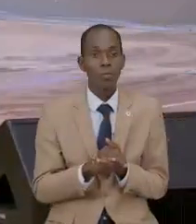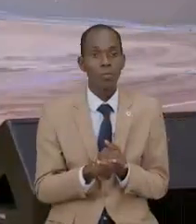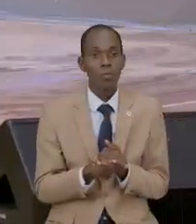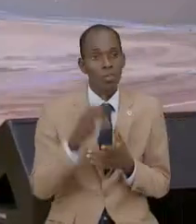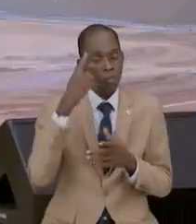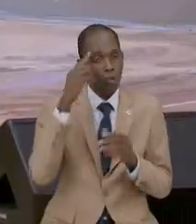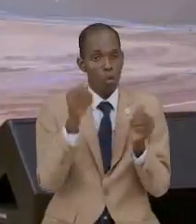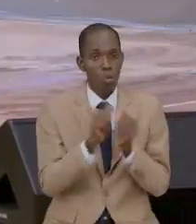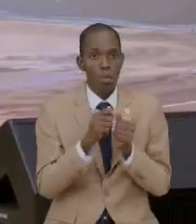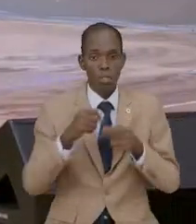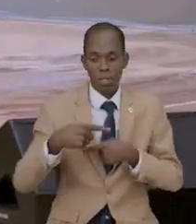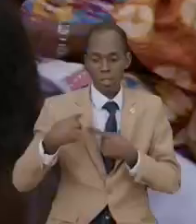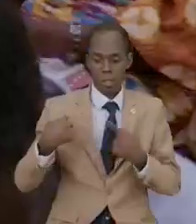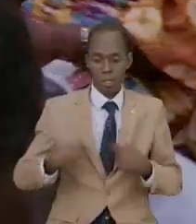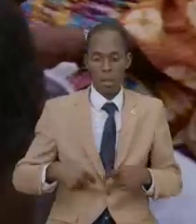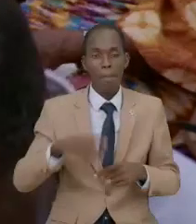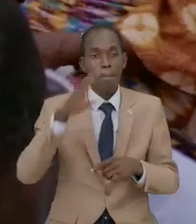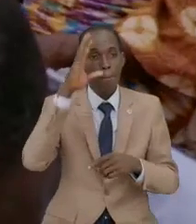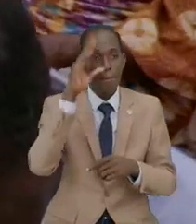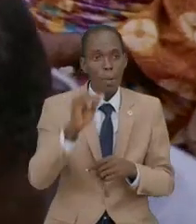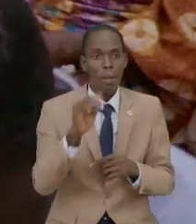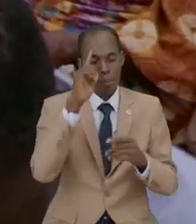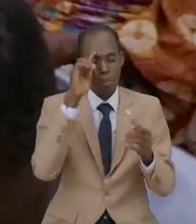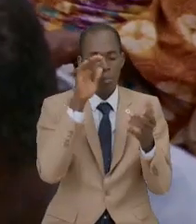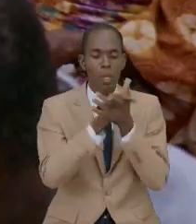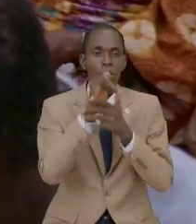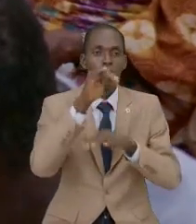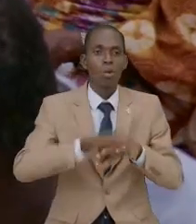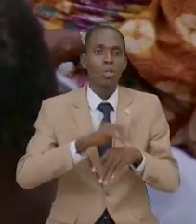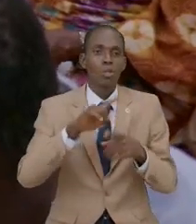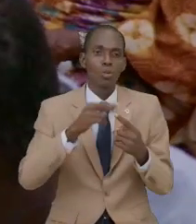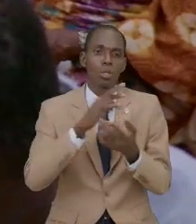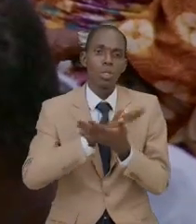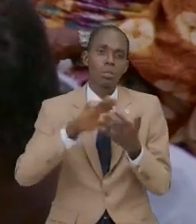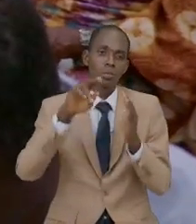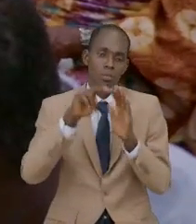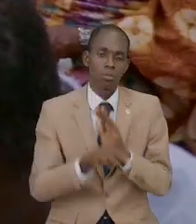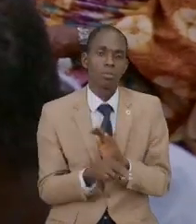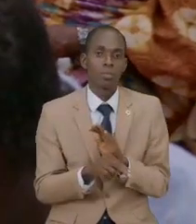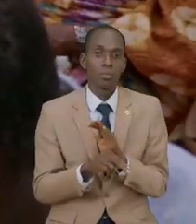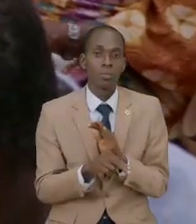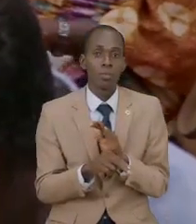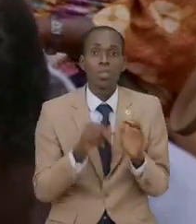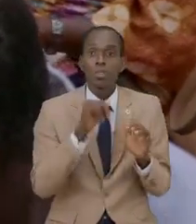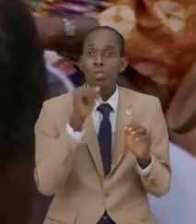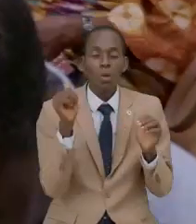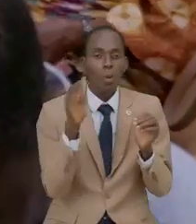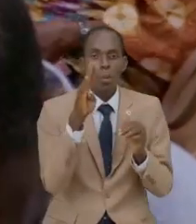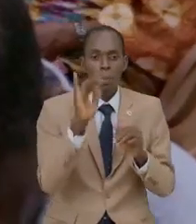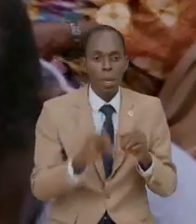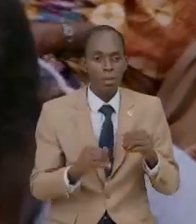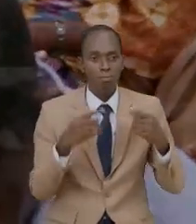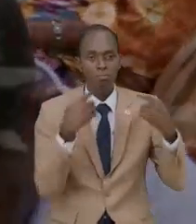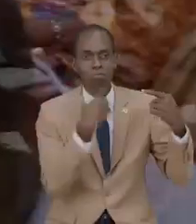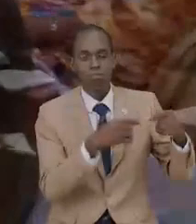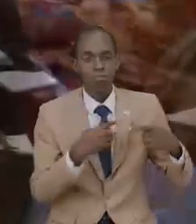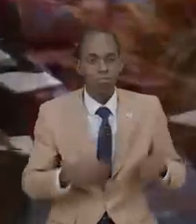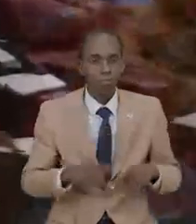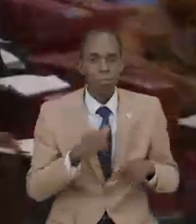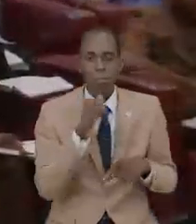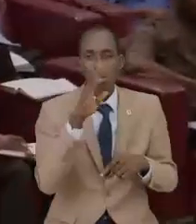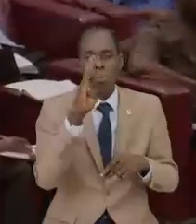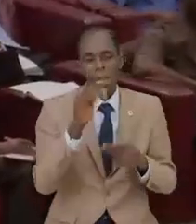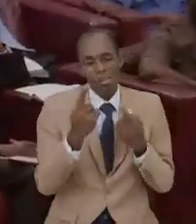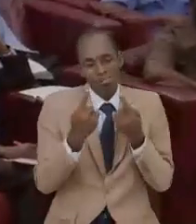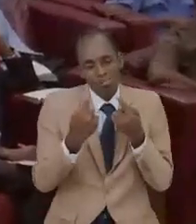the heart man believeth unto righteousness. Not by struggling, not by